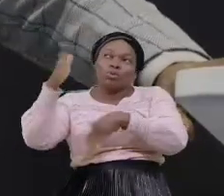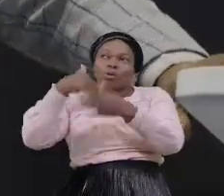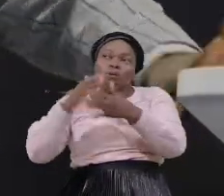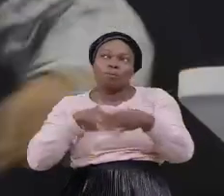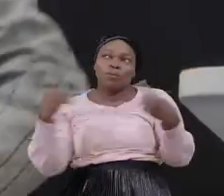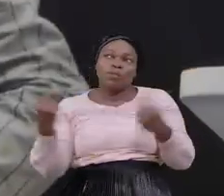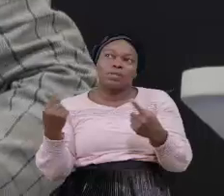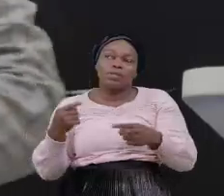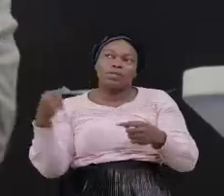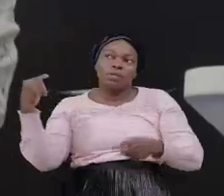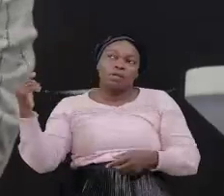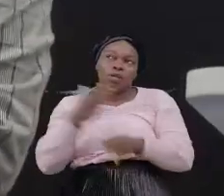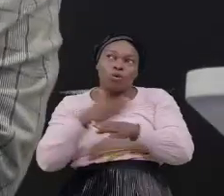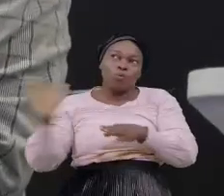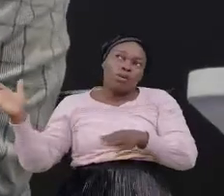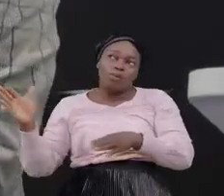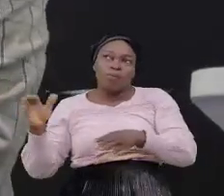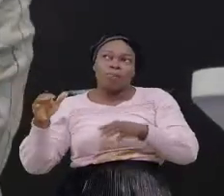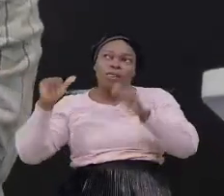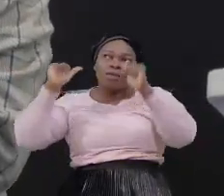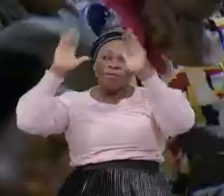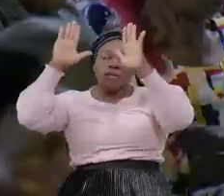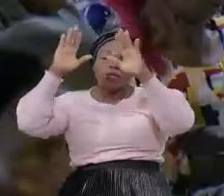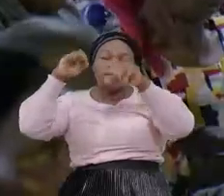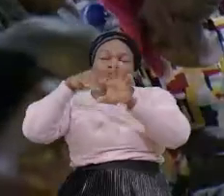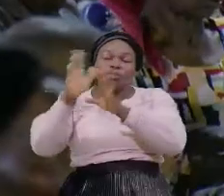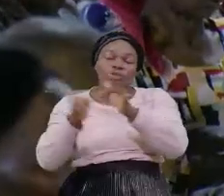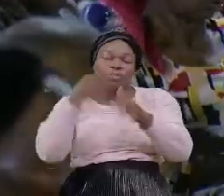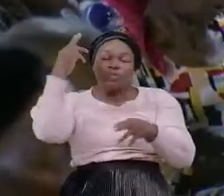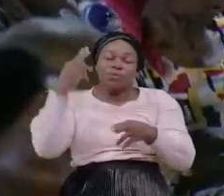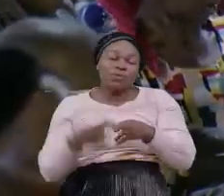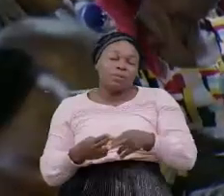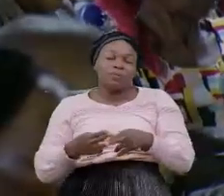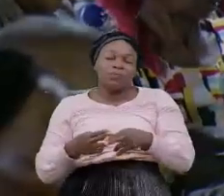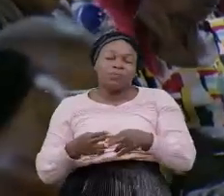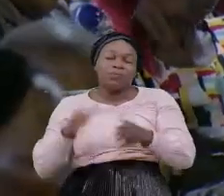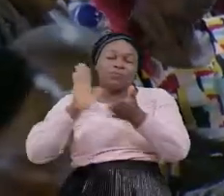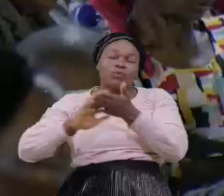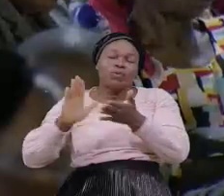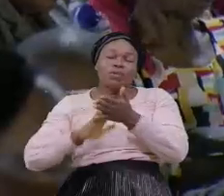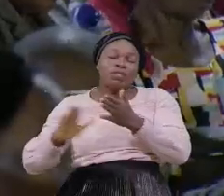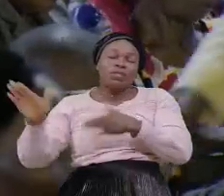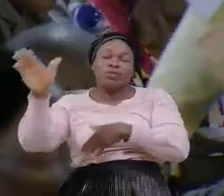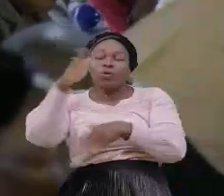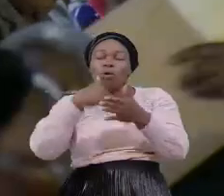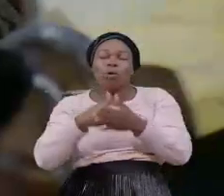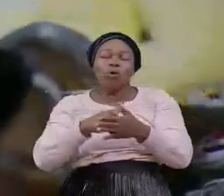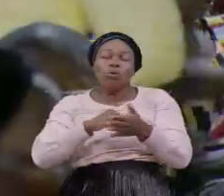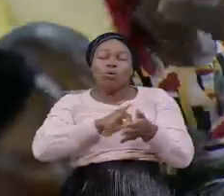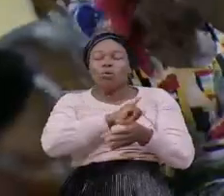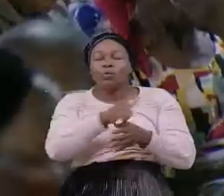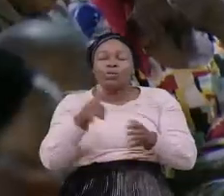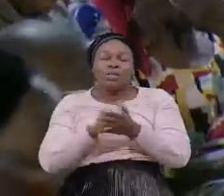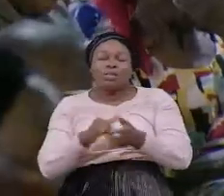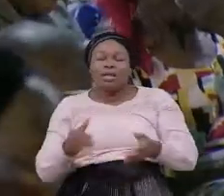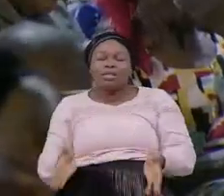Father, in the mighty name of Jesus, forgive all those who are asking for forgiveness right